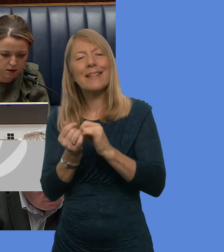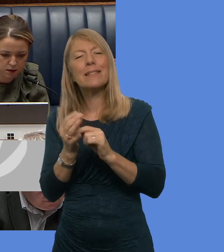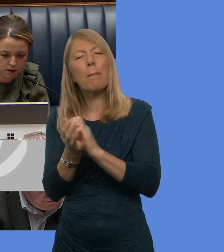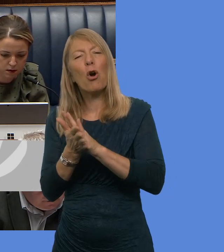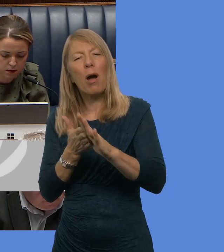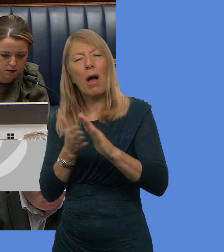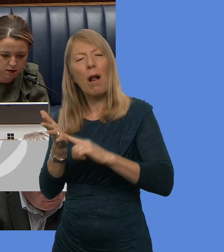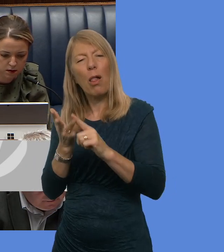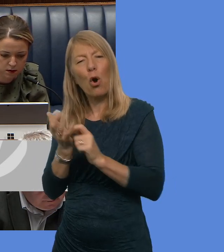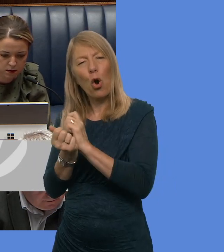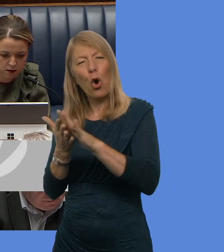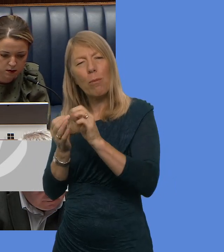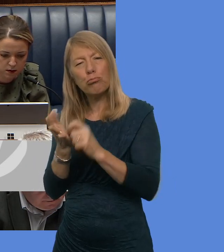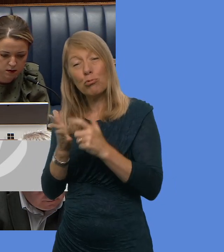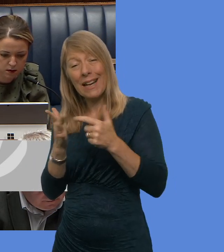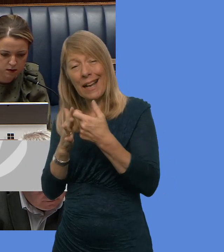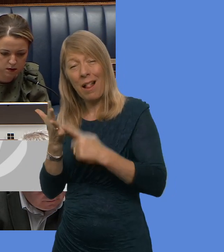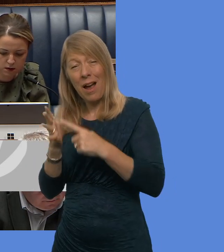measures,